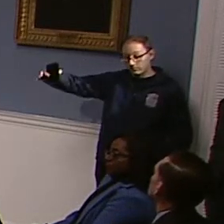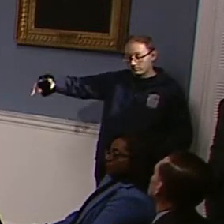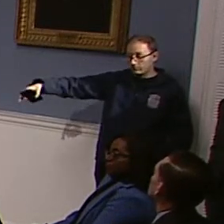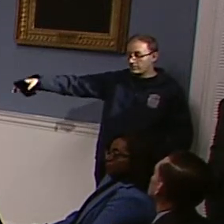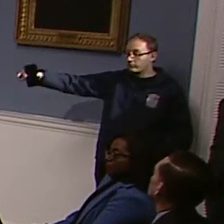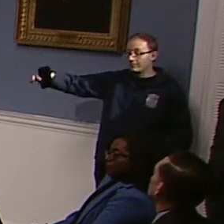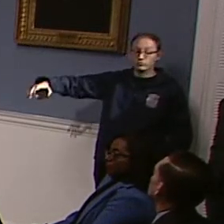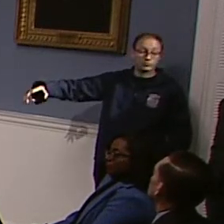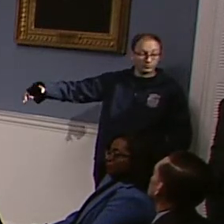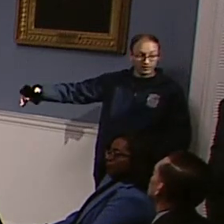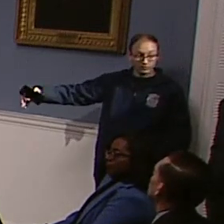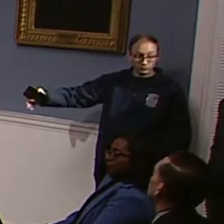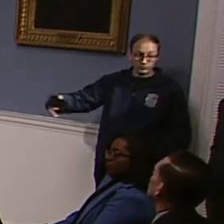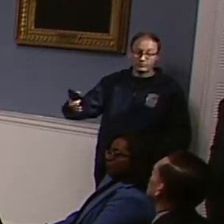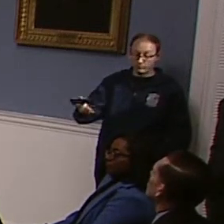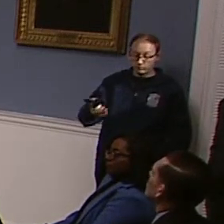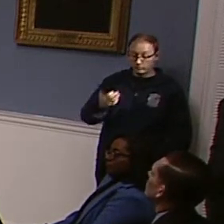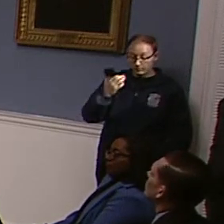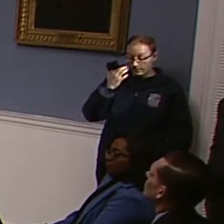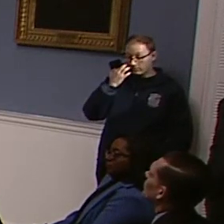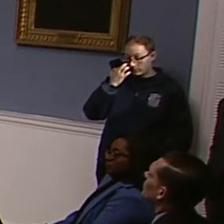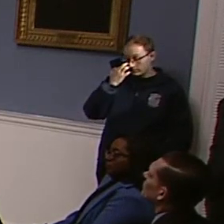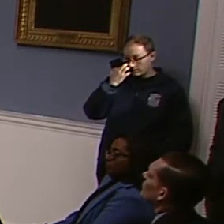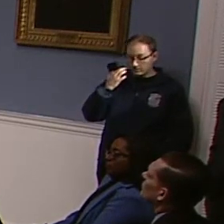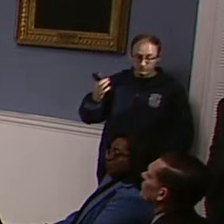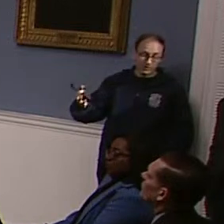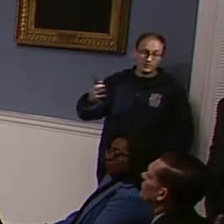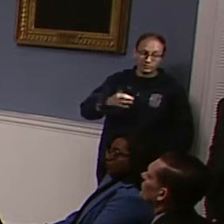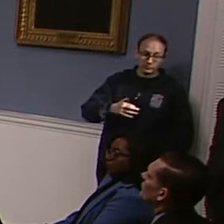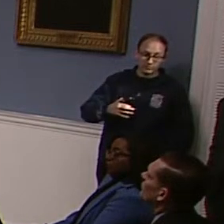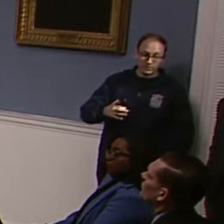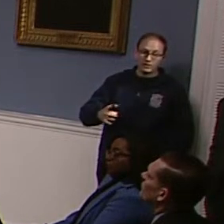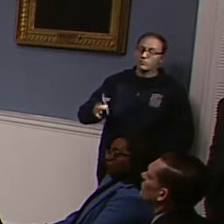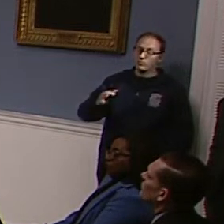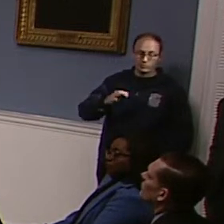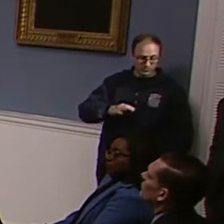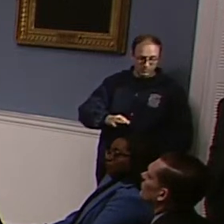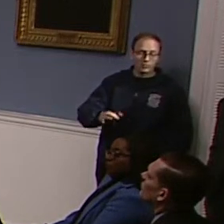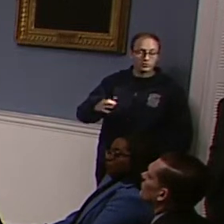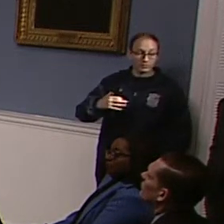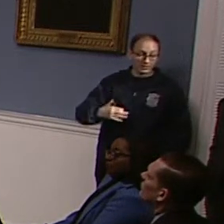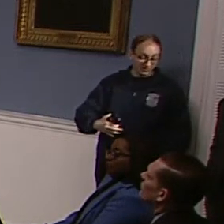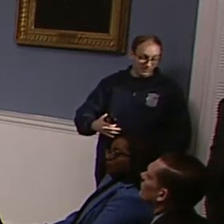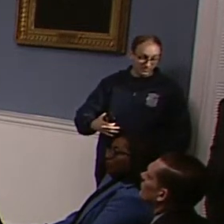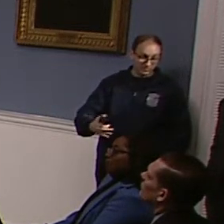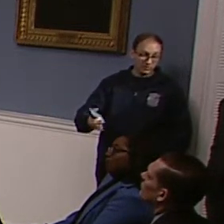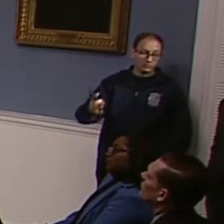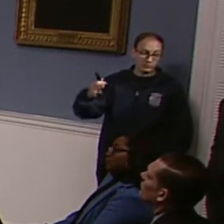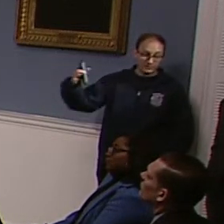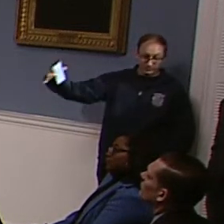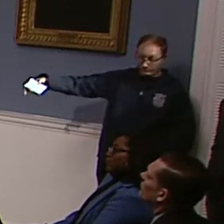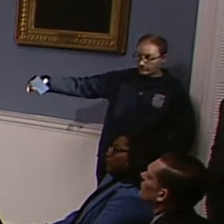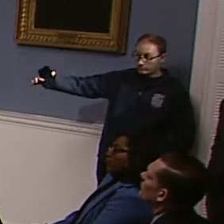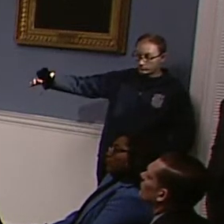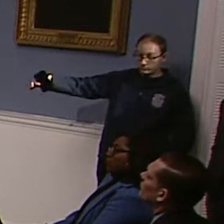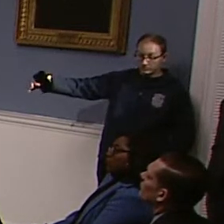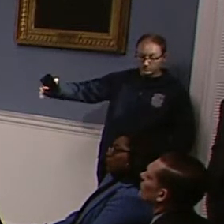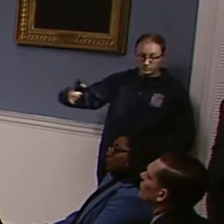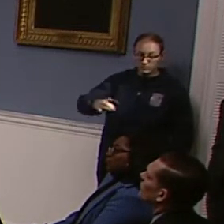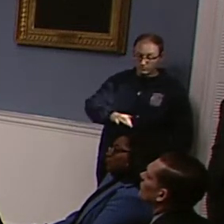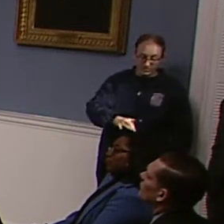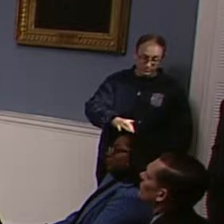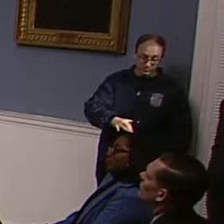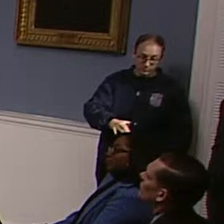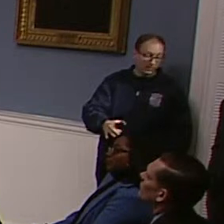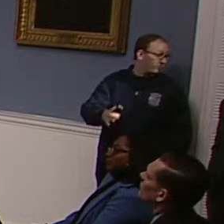the information that's presented, so if you guys have questions on that, we can take it. Are you gonna If do an have other off-topic stuff- after this? No, we're doing on topics, so if you guys have stuff about what's